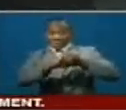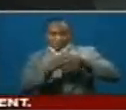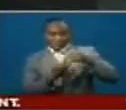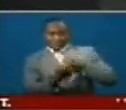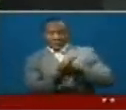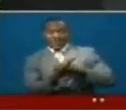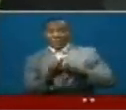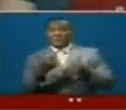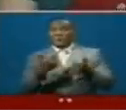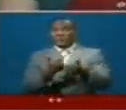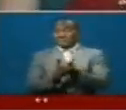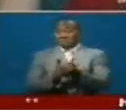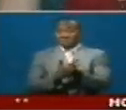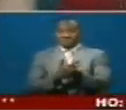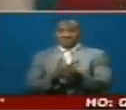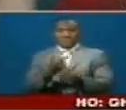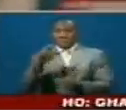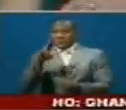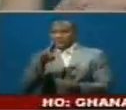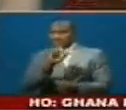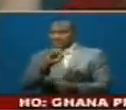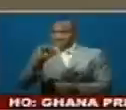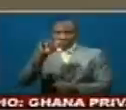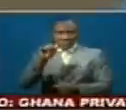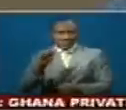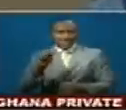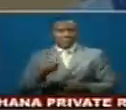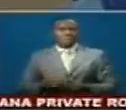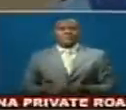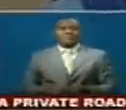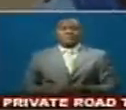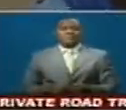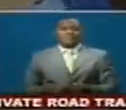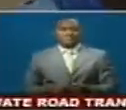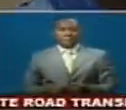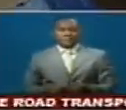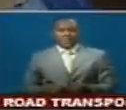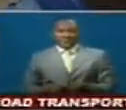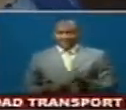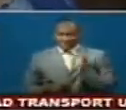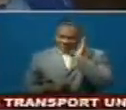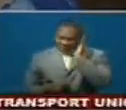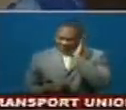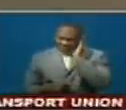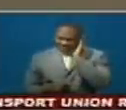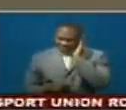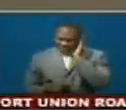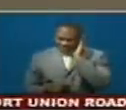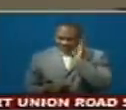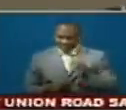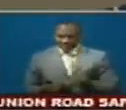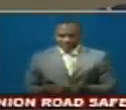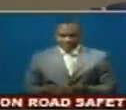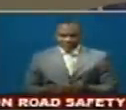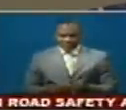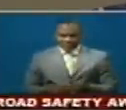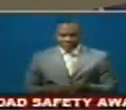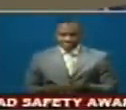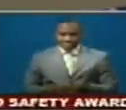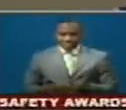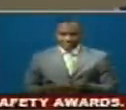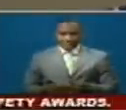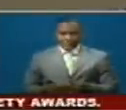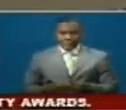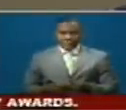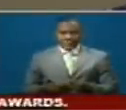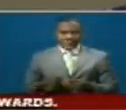number of scholarships for Ghanaian nationals to study in Russia. I would like to pay a big tribute to the government of Ghana for sustaining the scholarships,